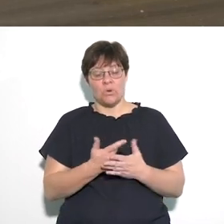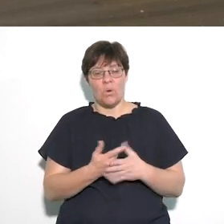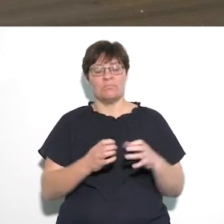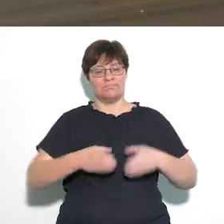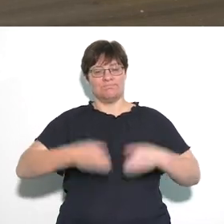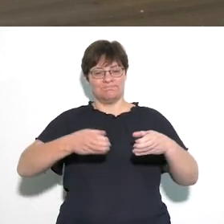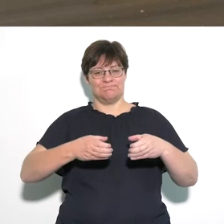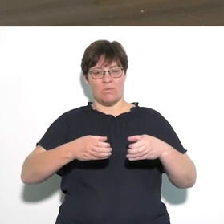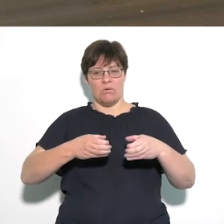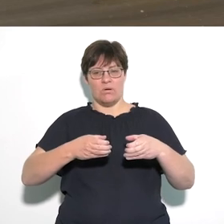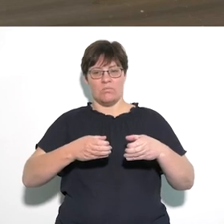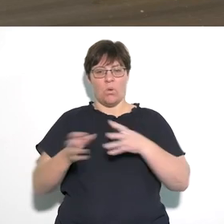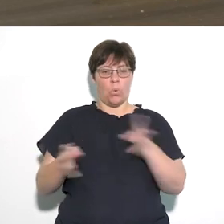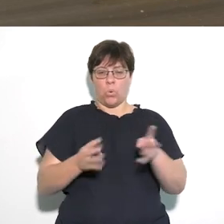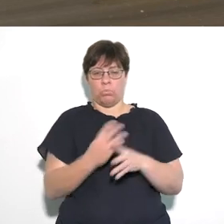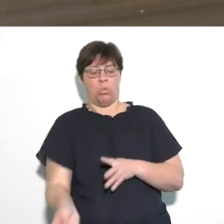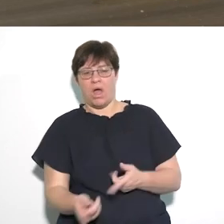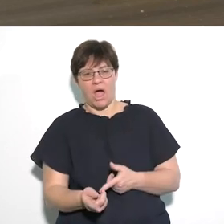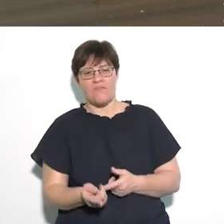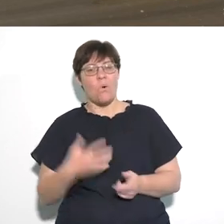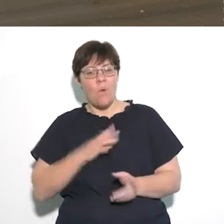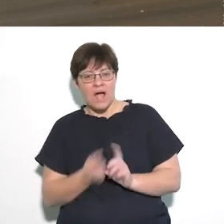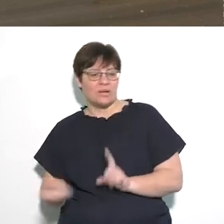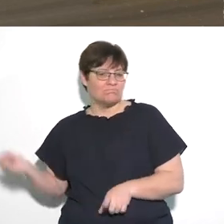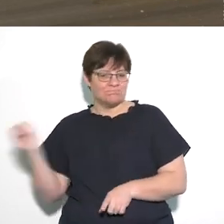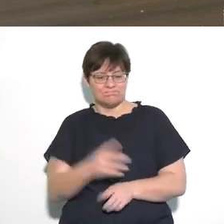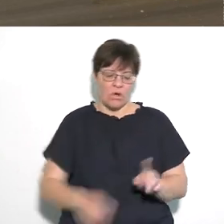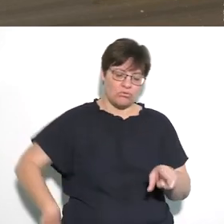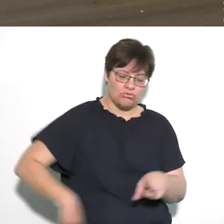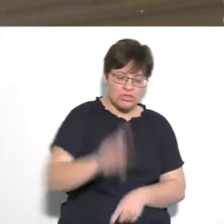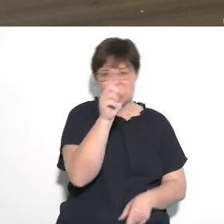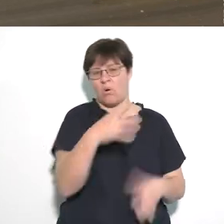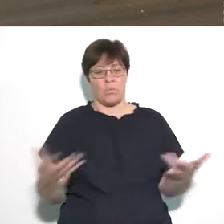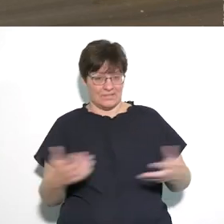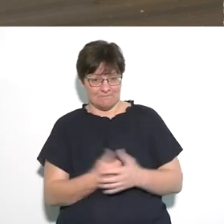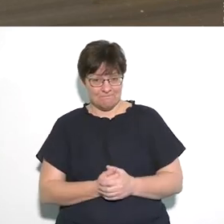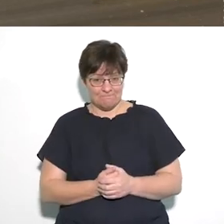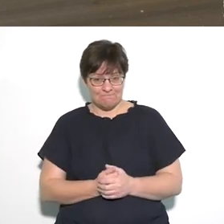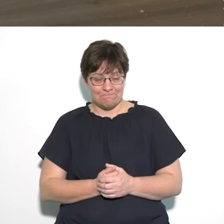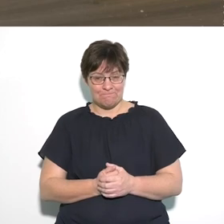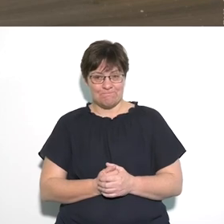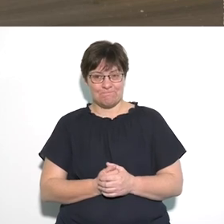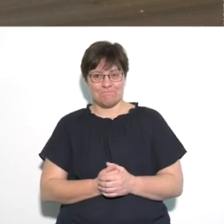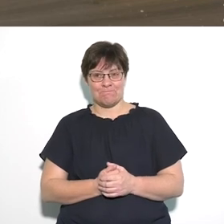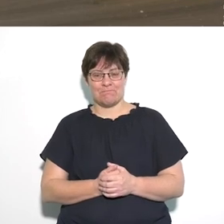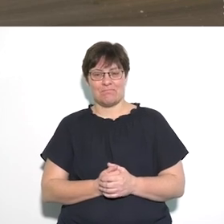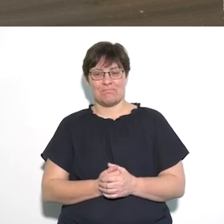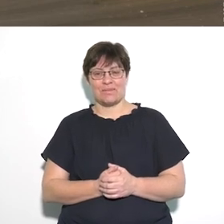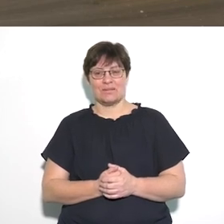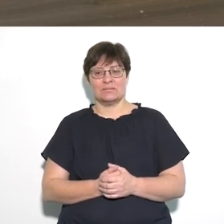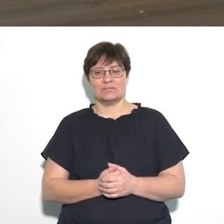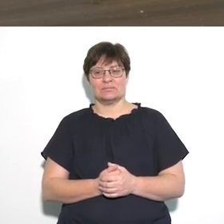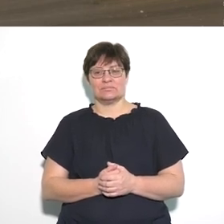But you could fill it up if you want children to practice throwing or kicking really hard at the bottoms.